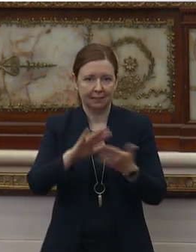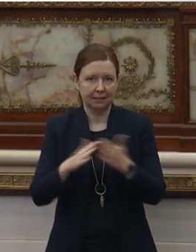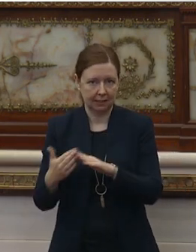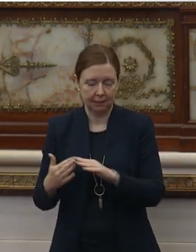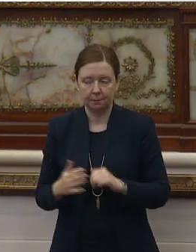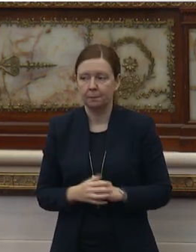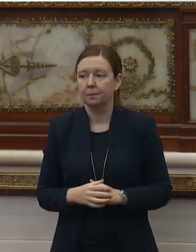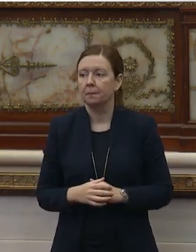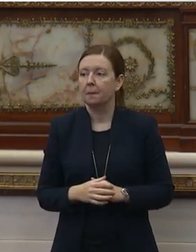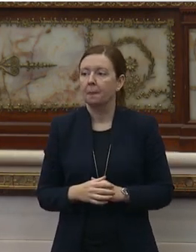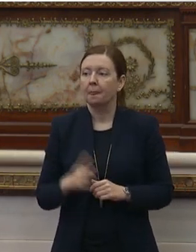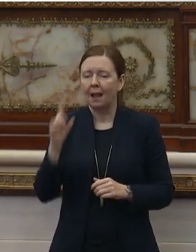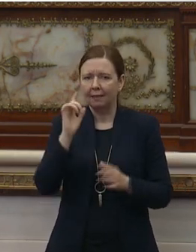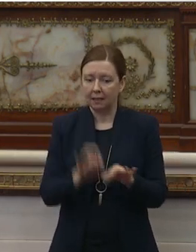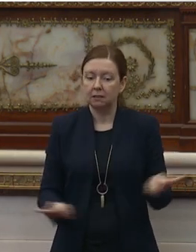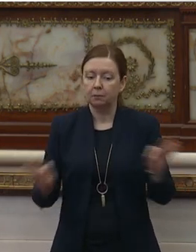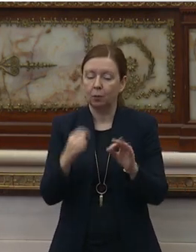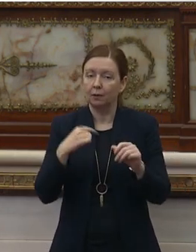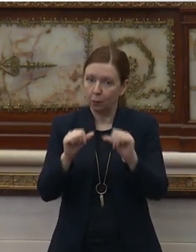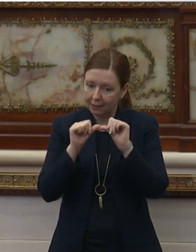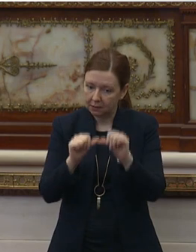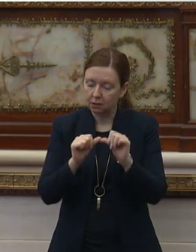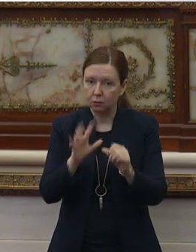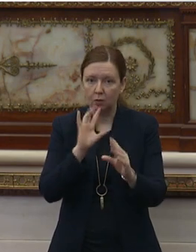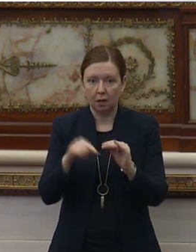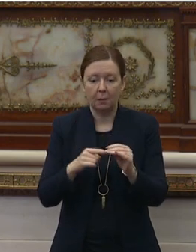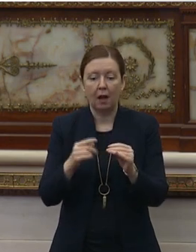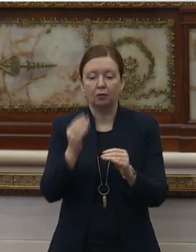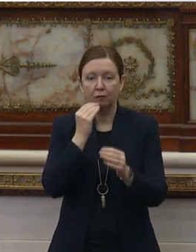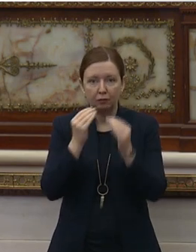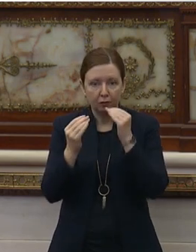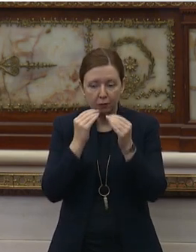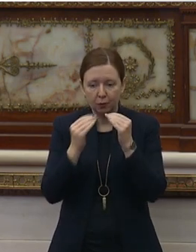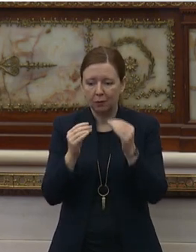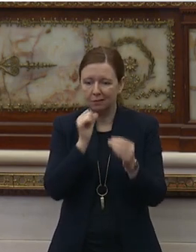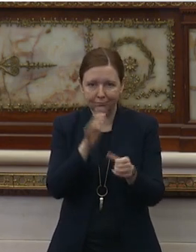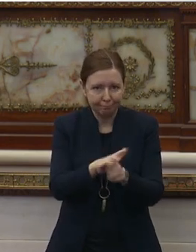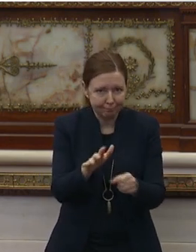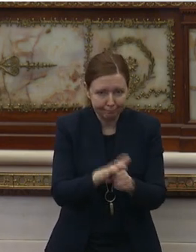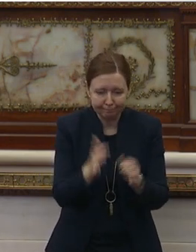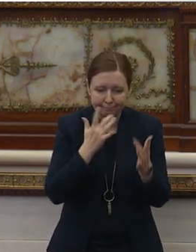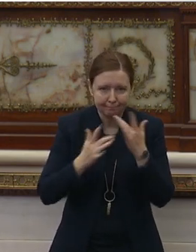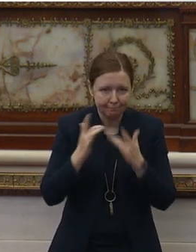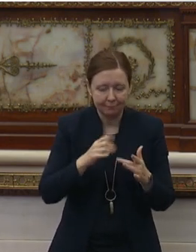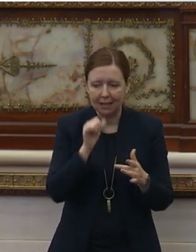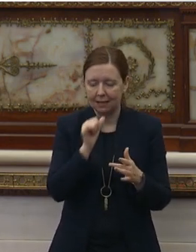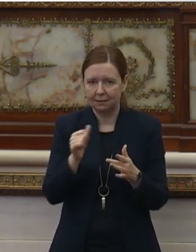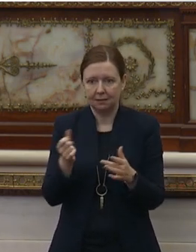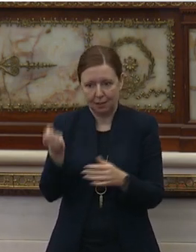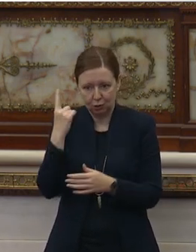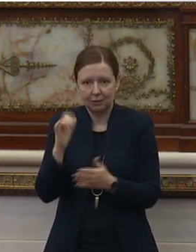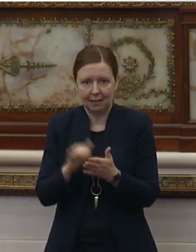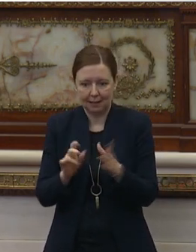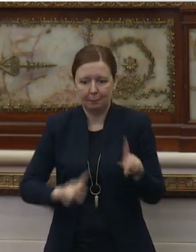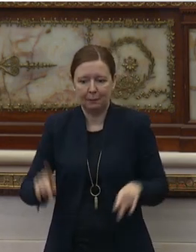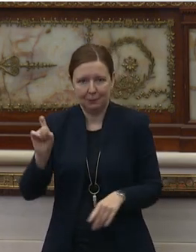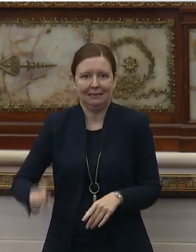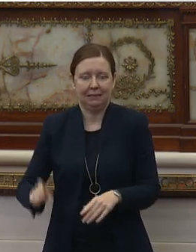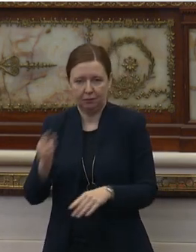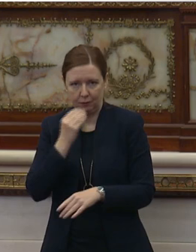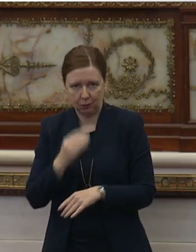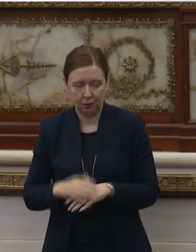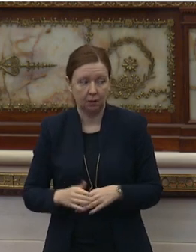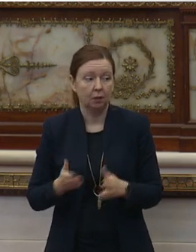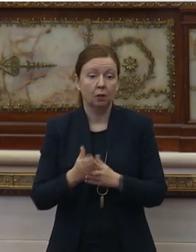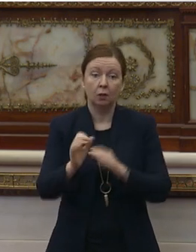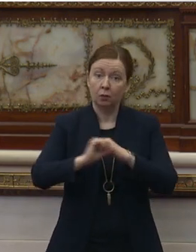the city. I think it's important that we continue to talk about the food insecurities in our communities and not lose sight of people's basic needs. Through this